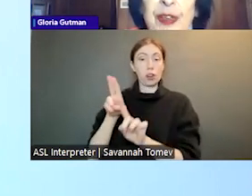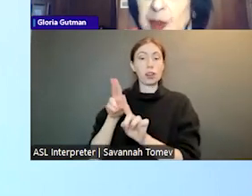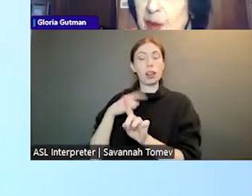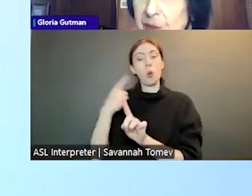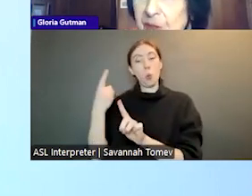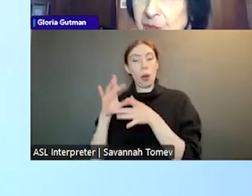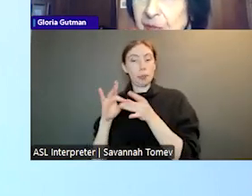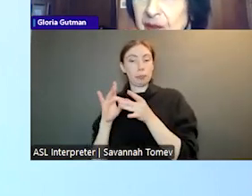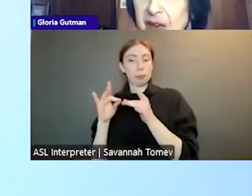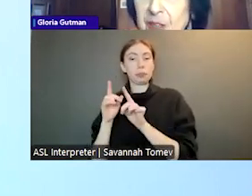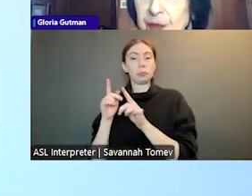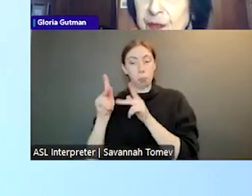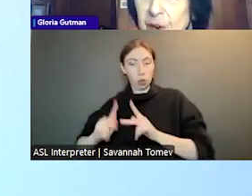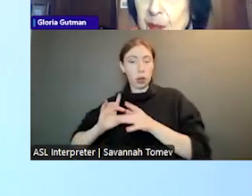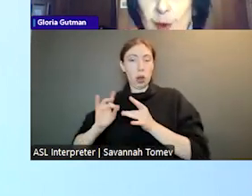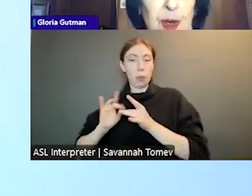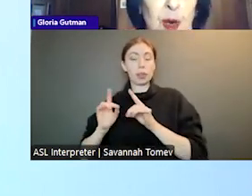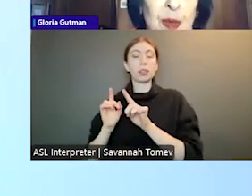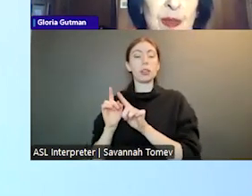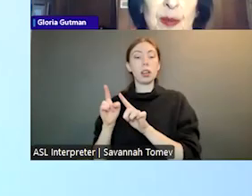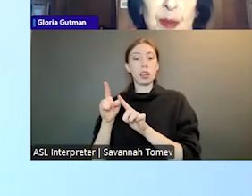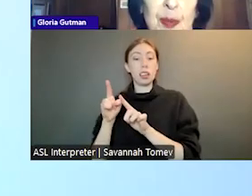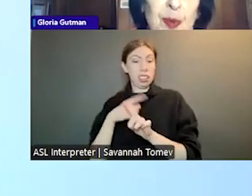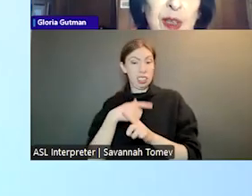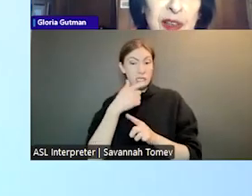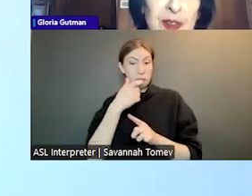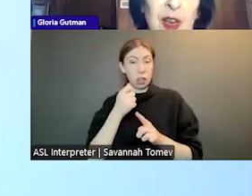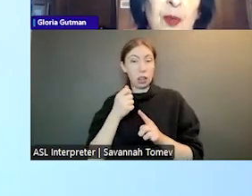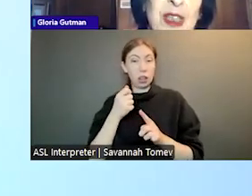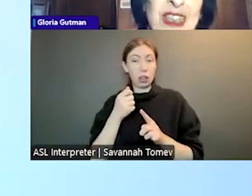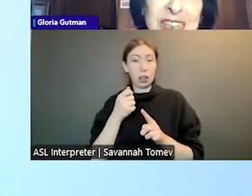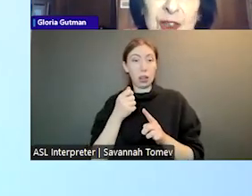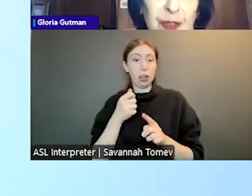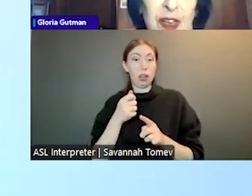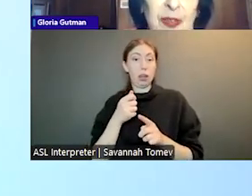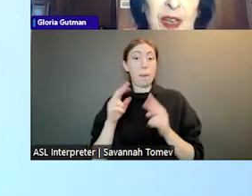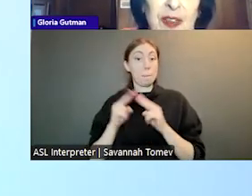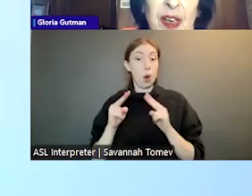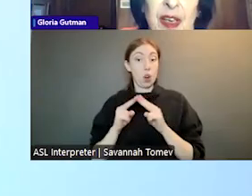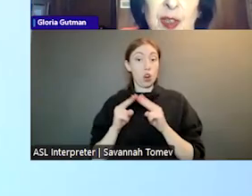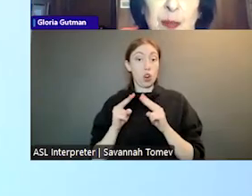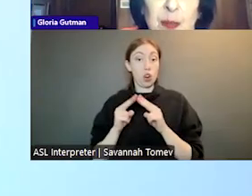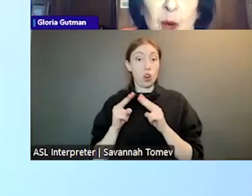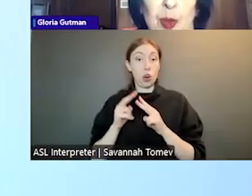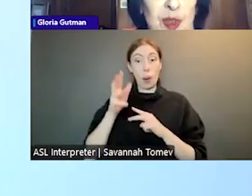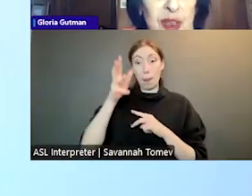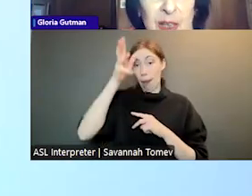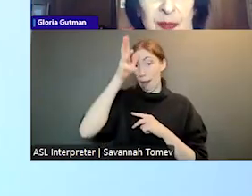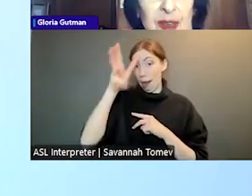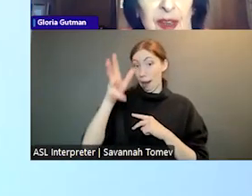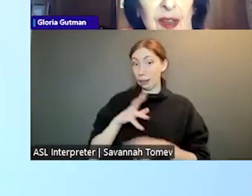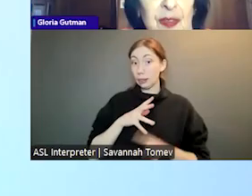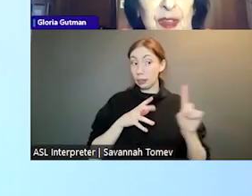partner victimization is far more common than people realize. We tend to think that it's